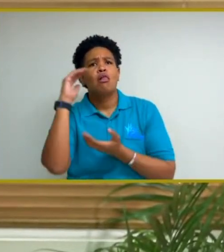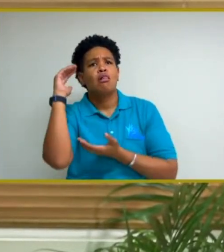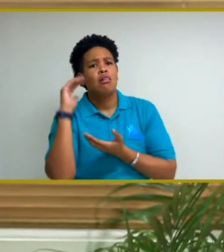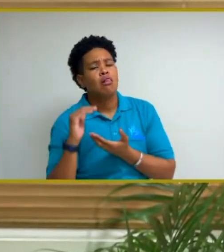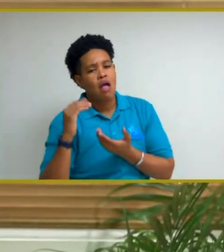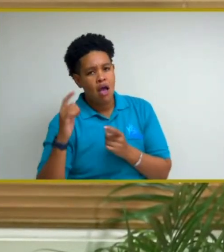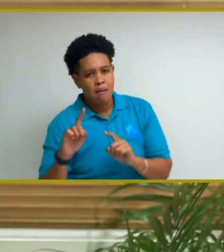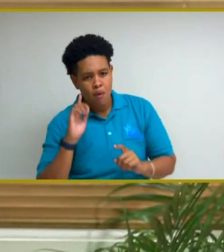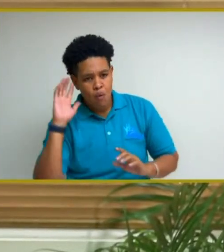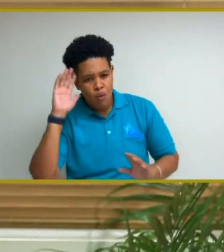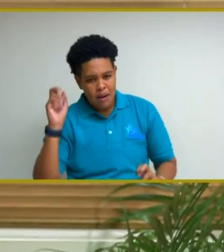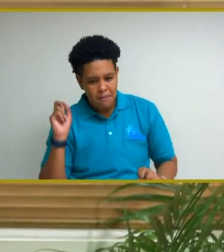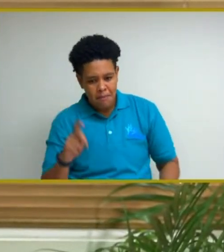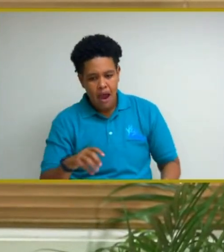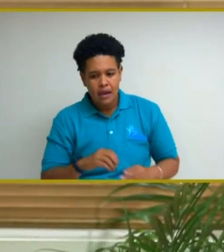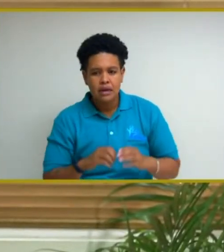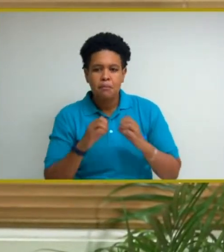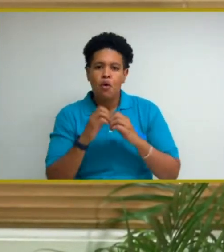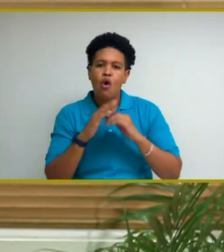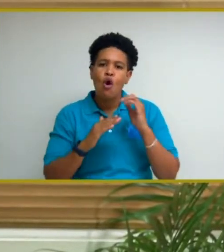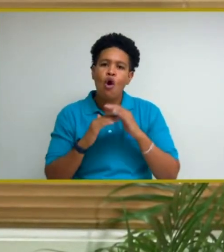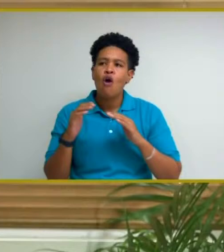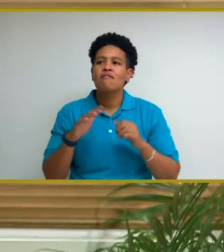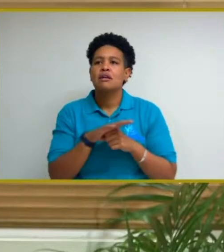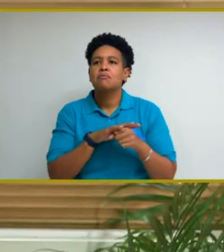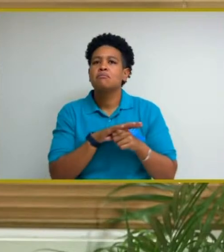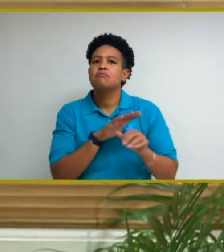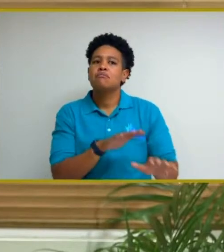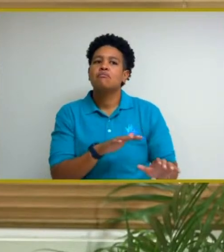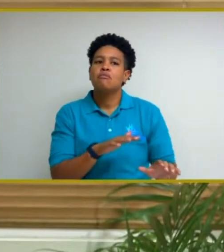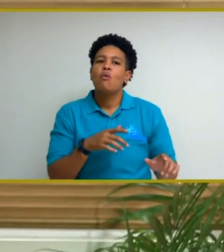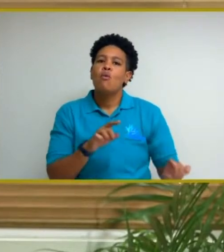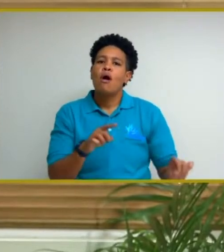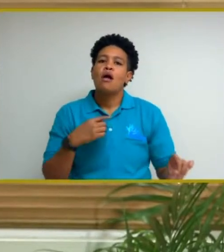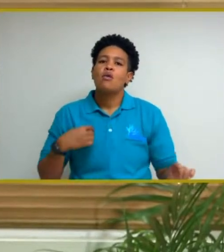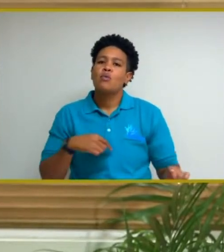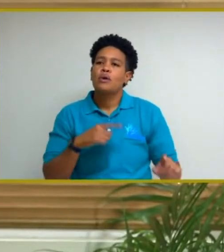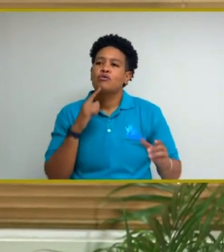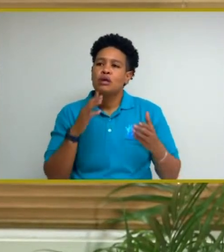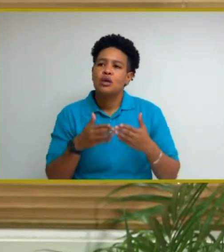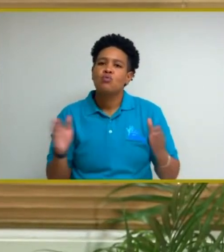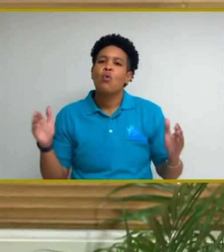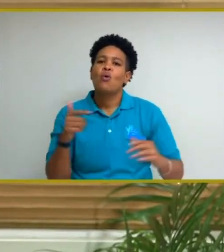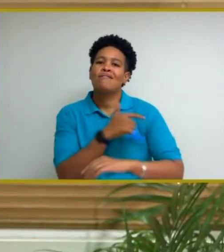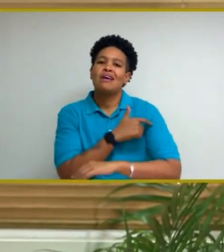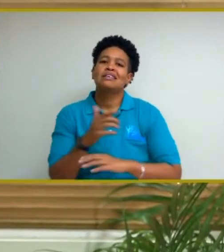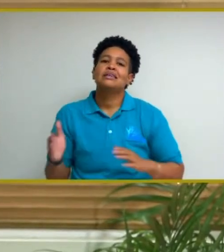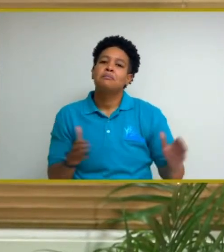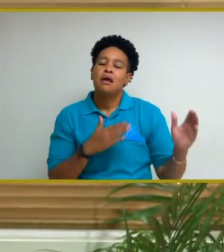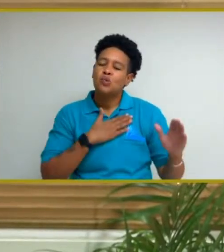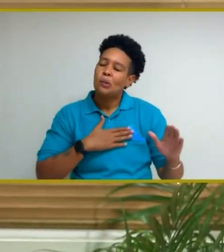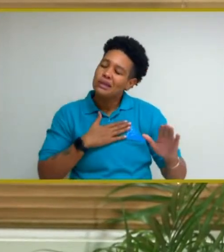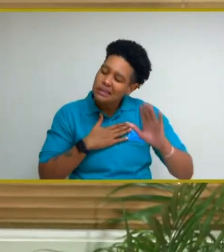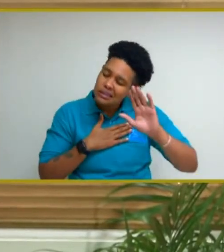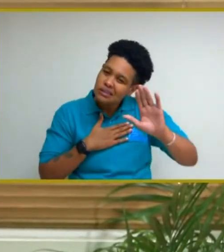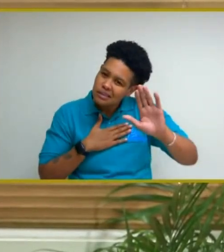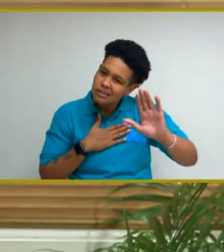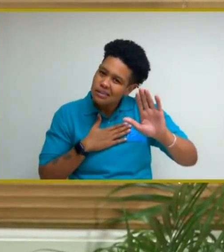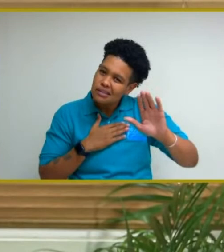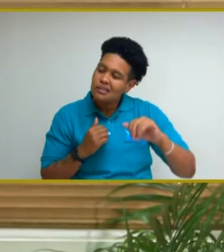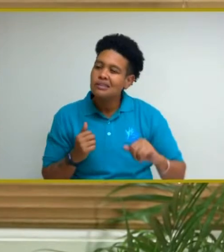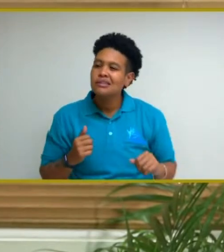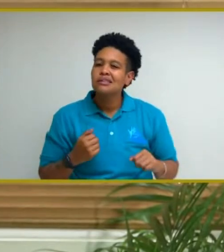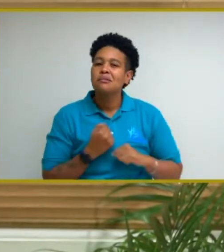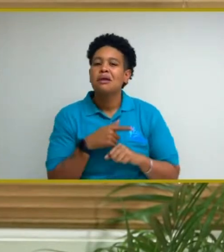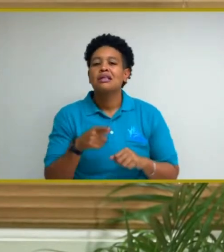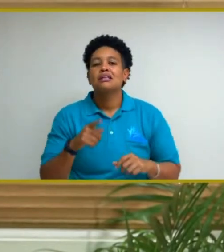then hopefully we'll be back in more comfortable territory even while we roll out the vaccine plan. So please make